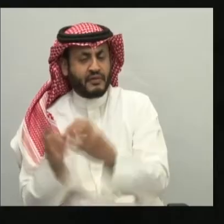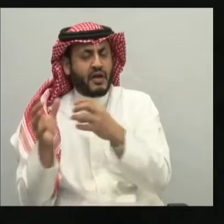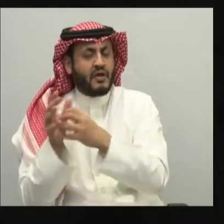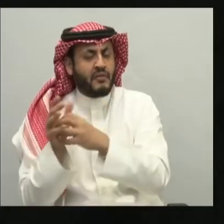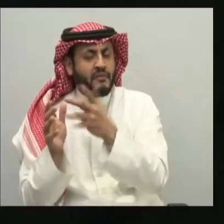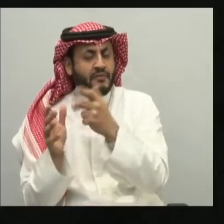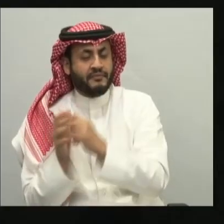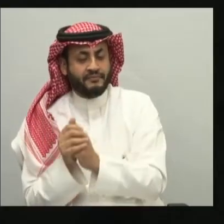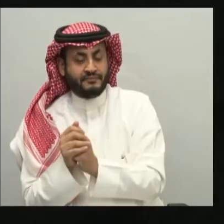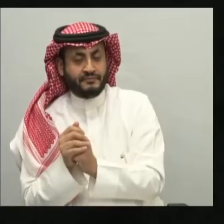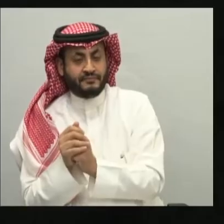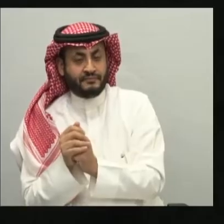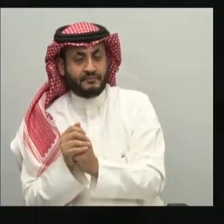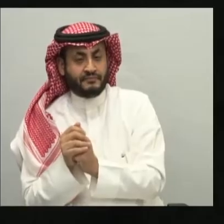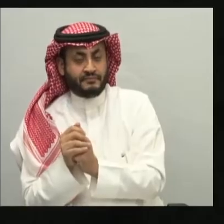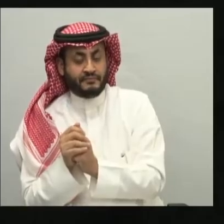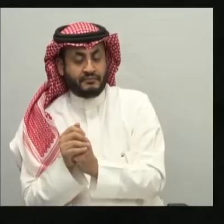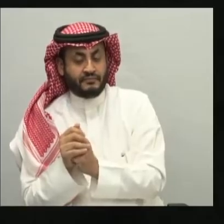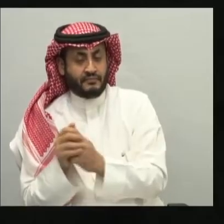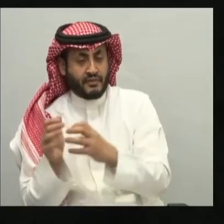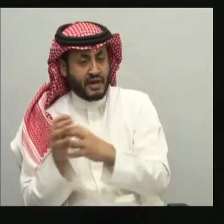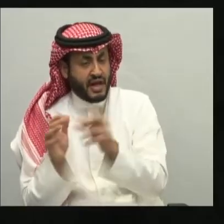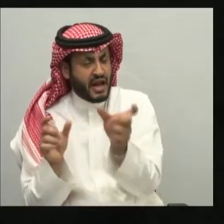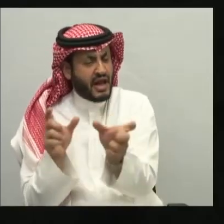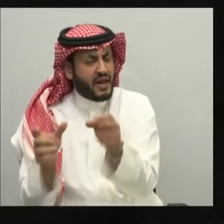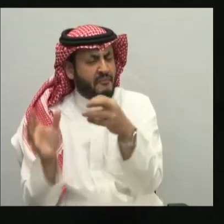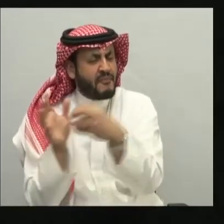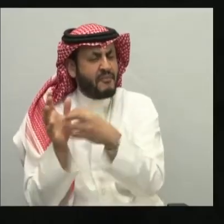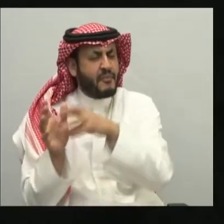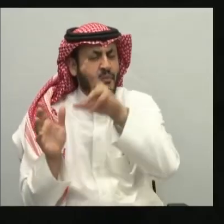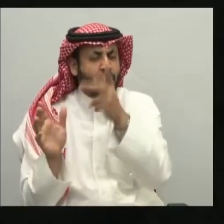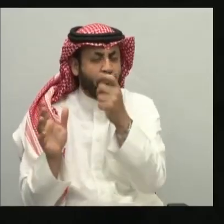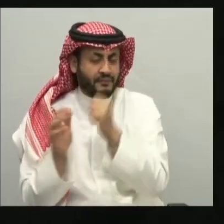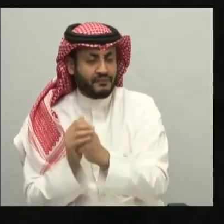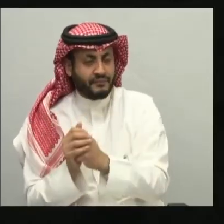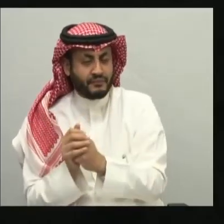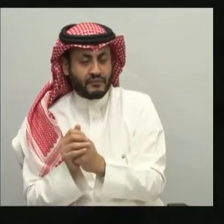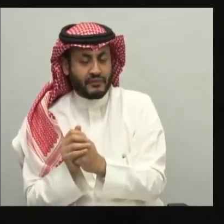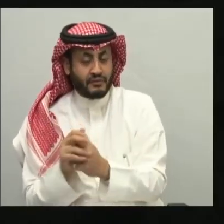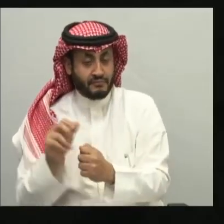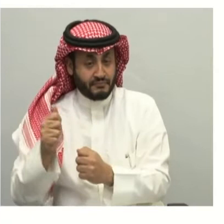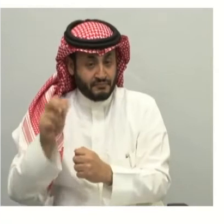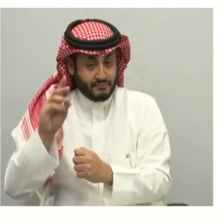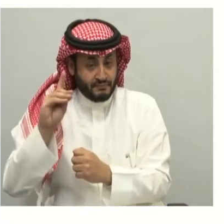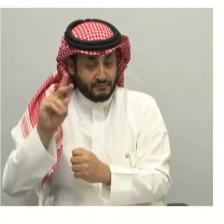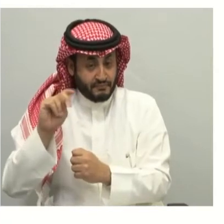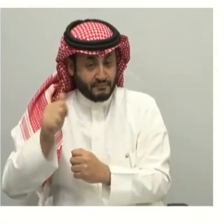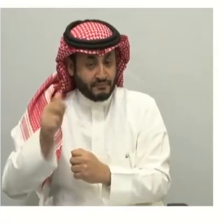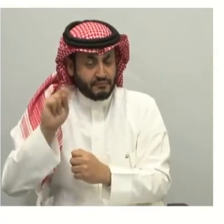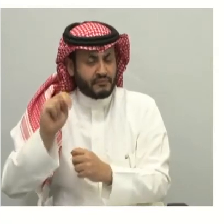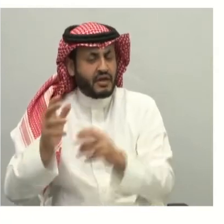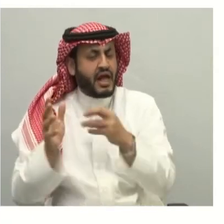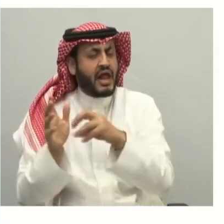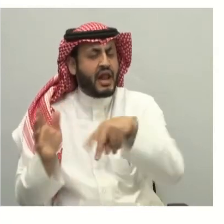himself, he said that he is going to a certain place. So do you know where is Adnan going to